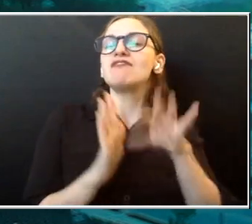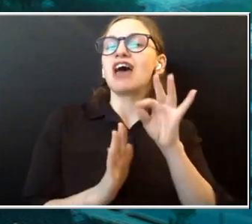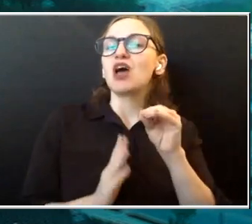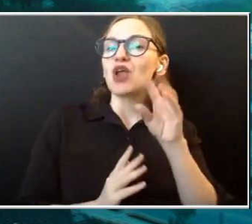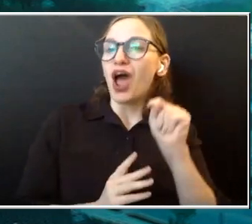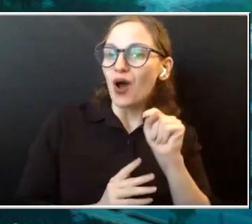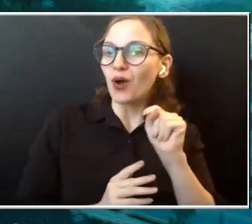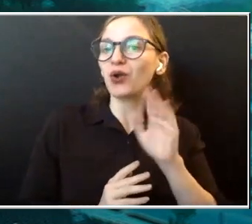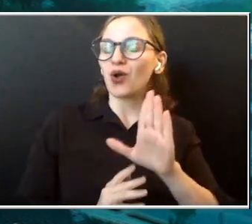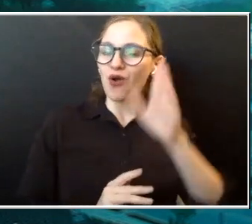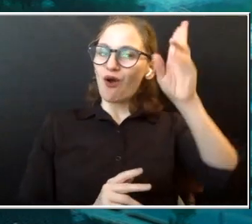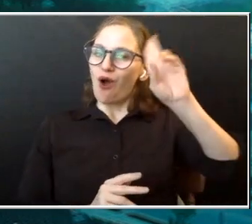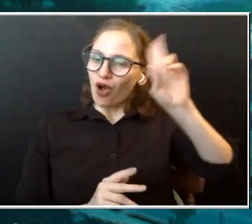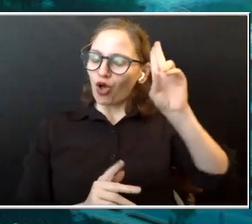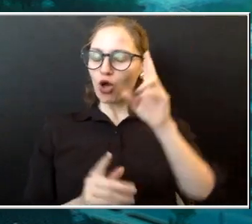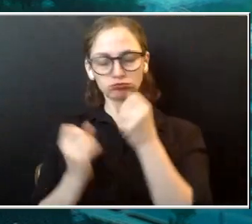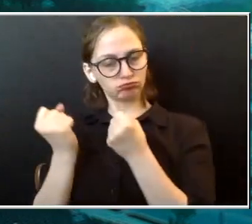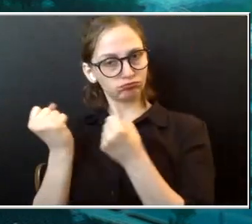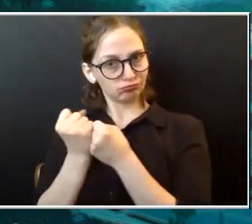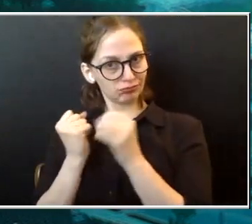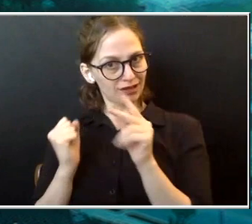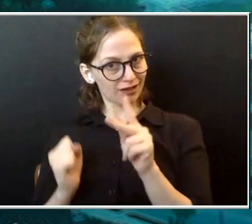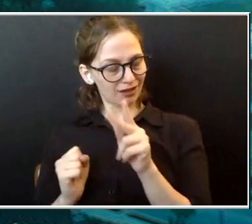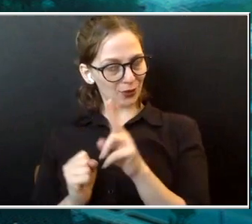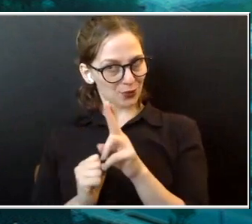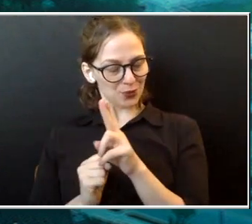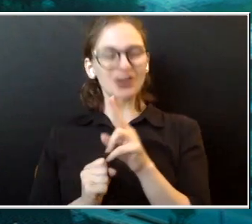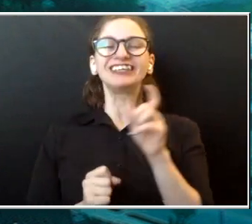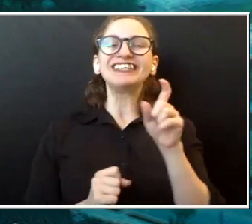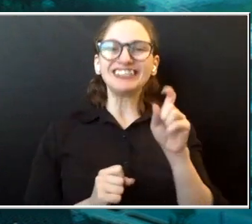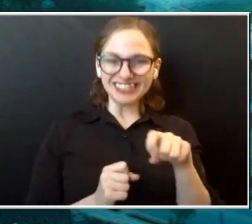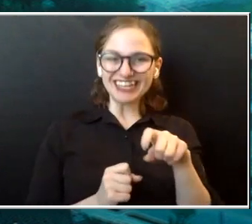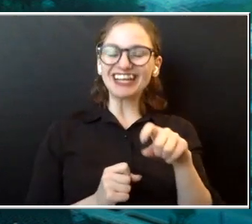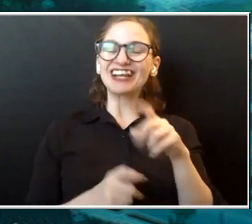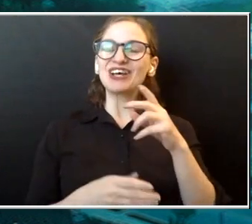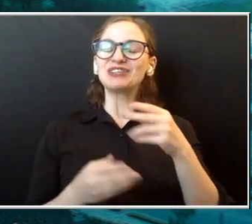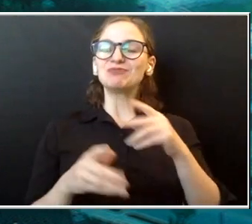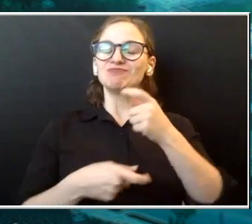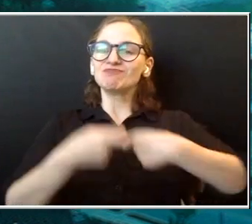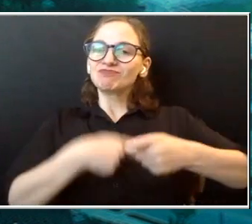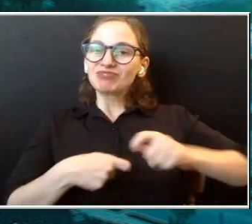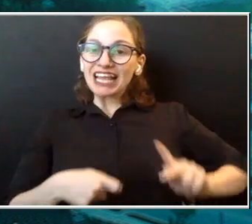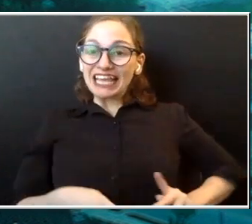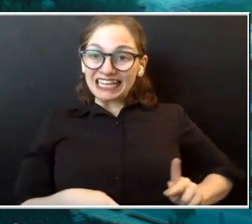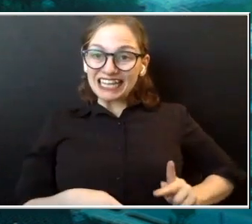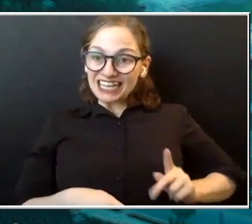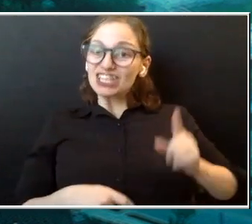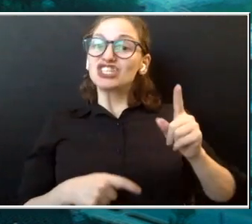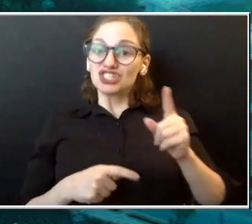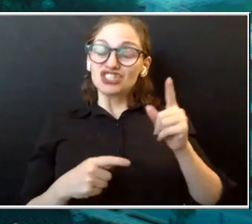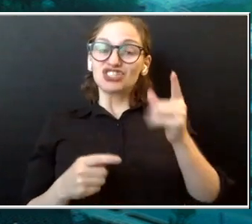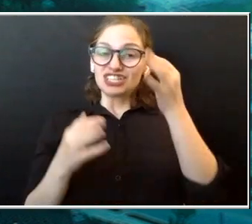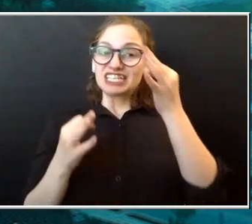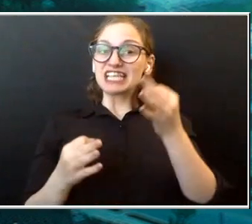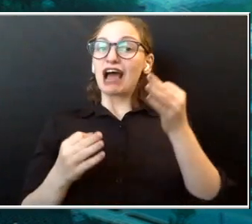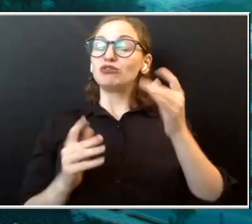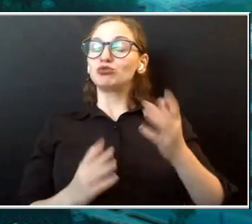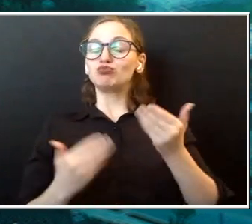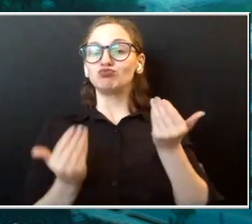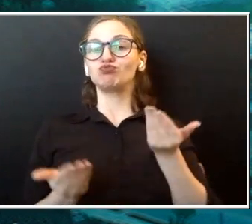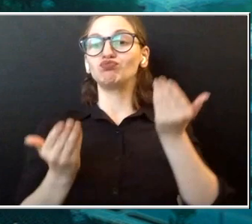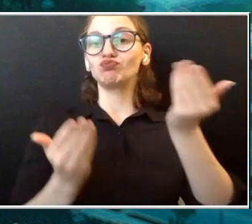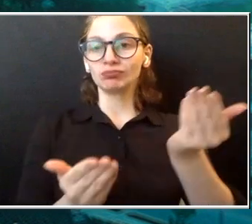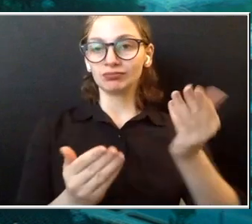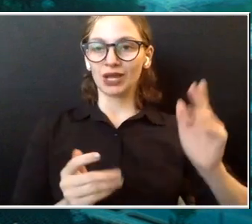into the process of becoming a living donor. And what she learned surprised her. Janine Keesley has a story of these